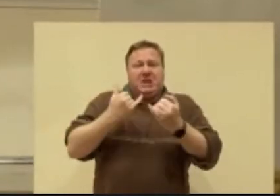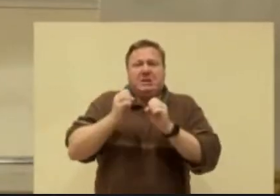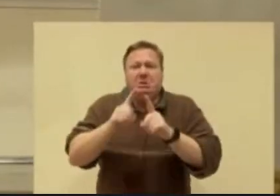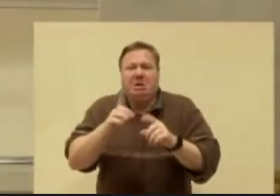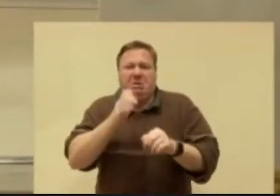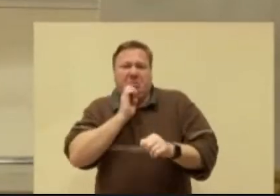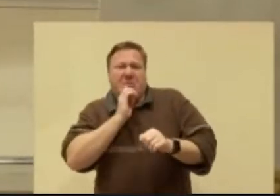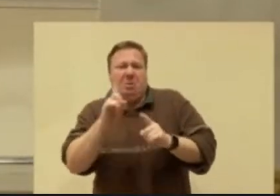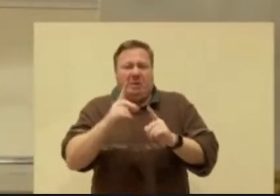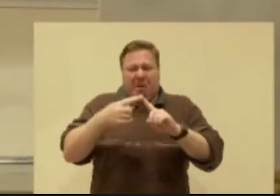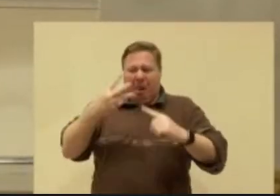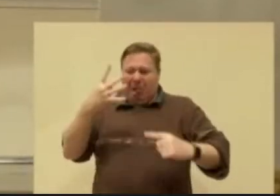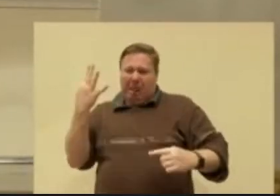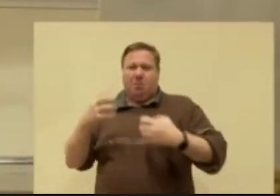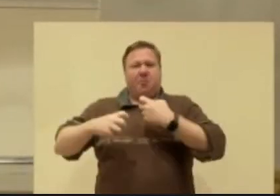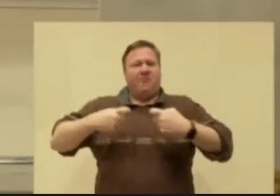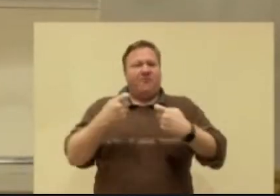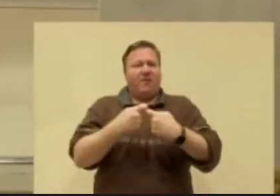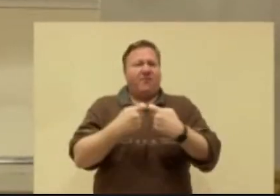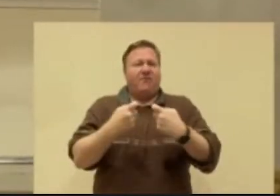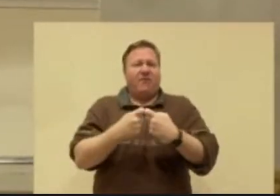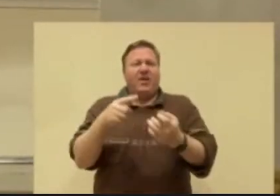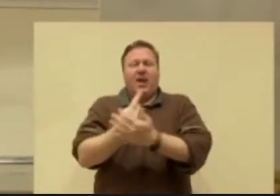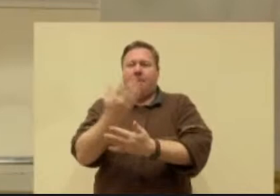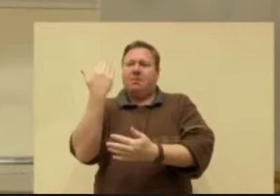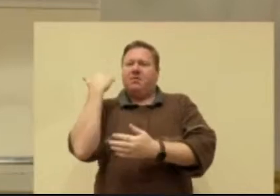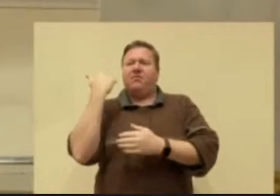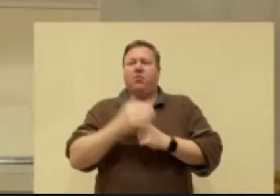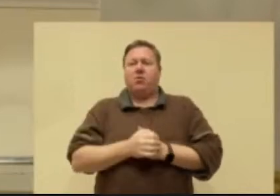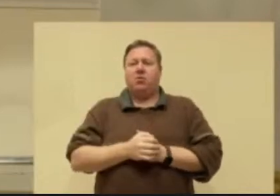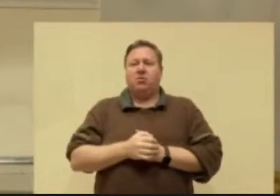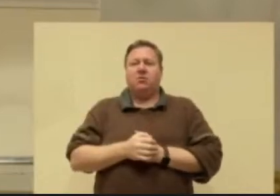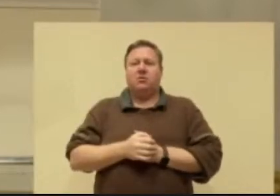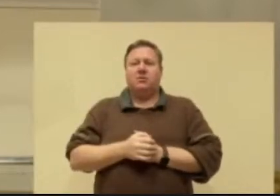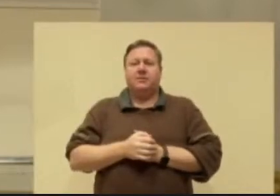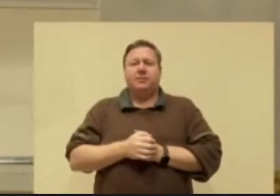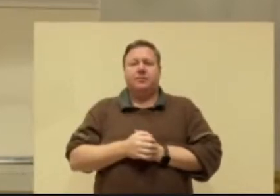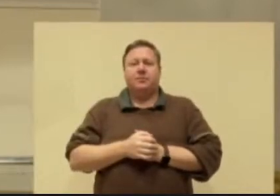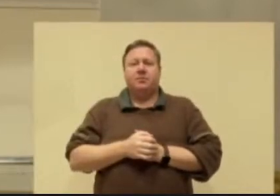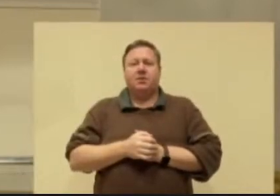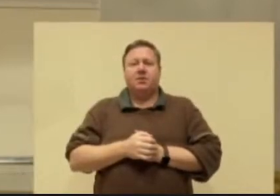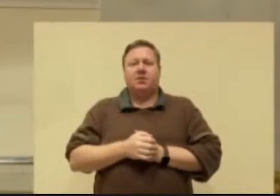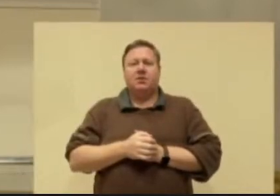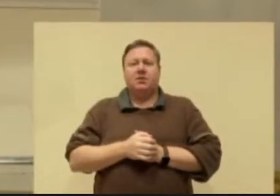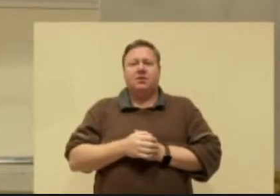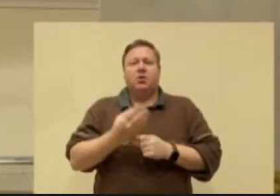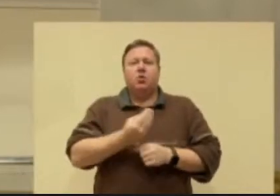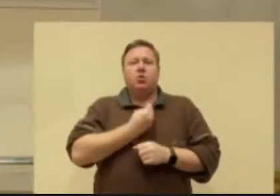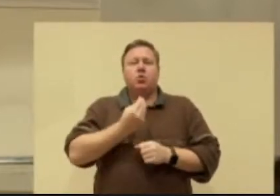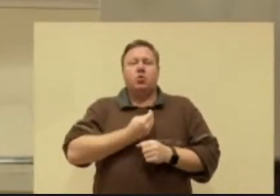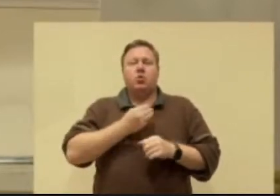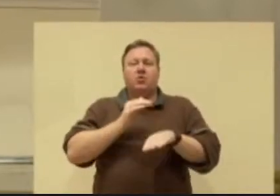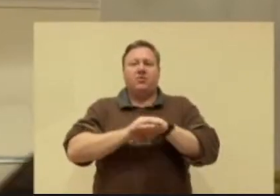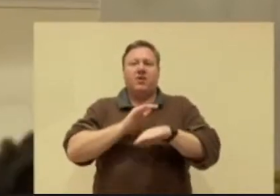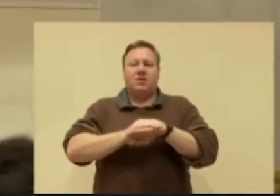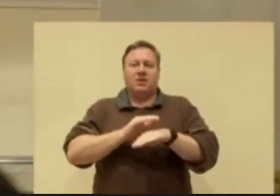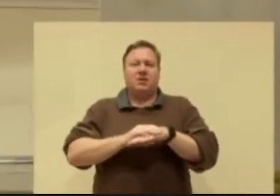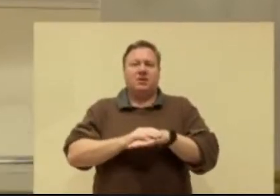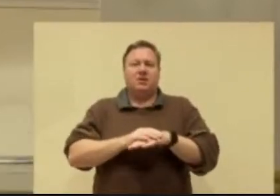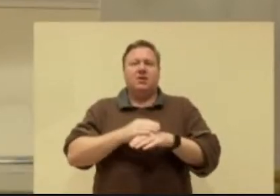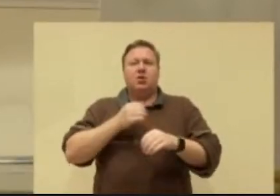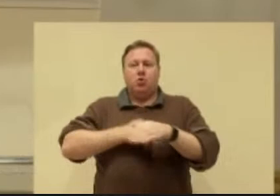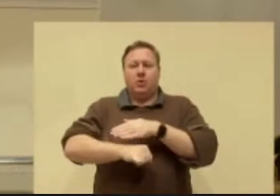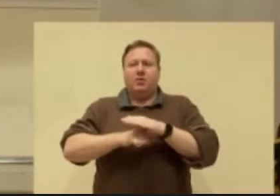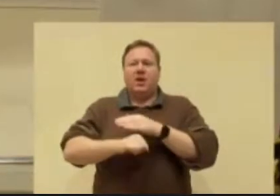but it is controlled and access to adolescent and youth send youth friendly sexual reproductive health